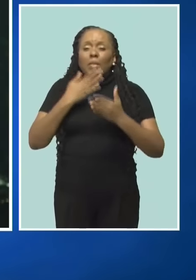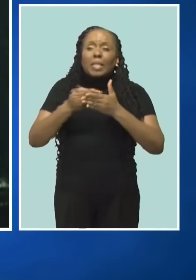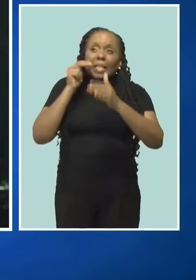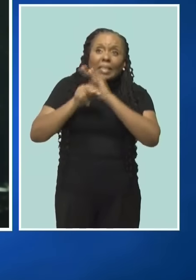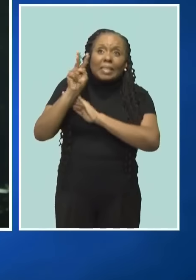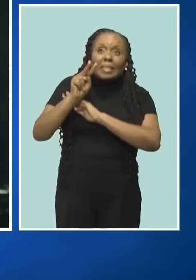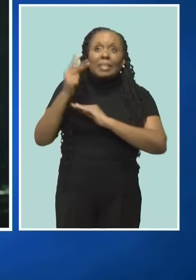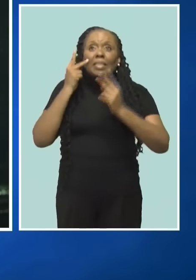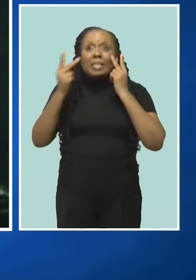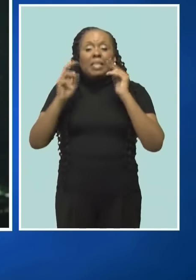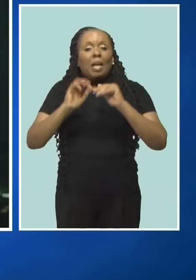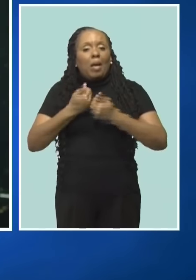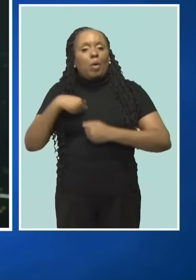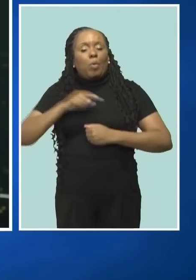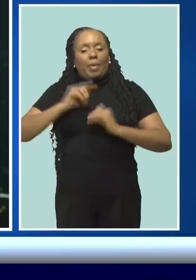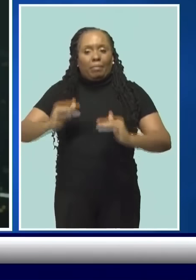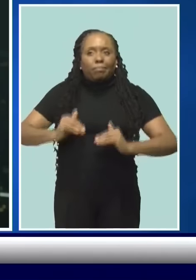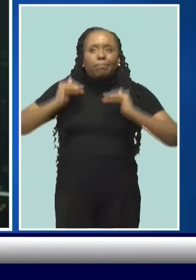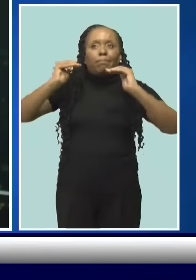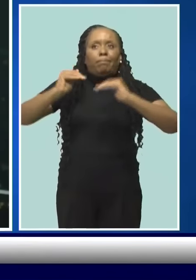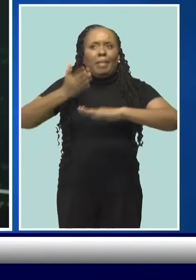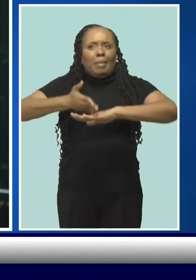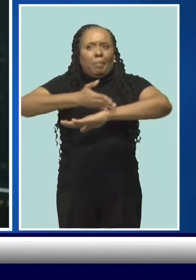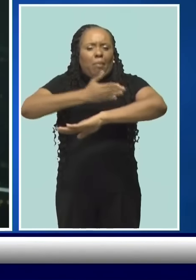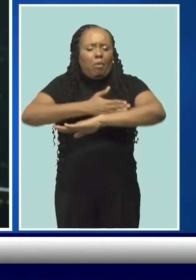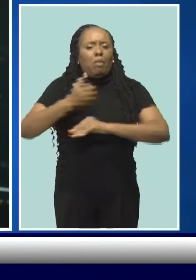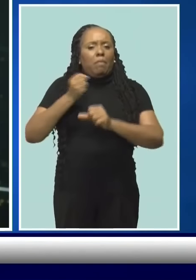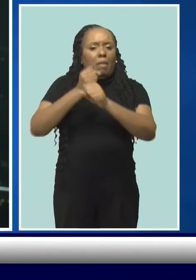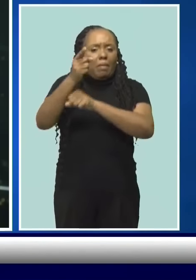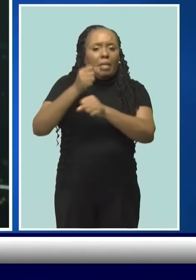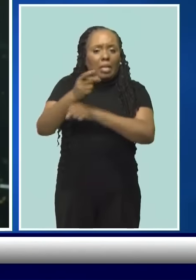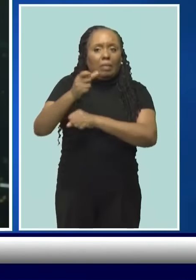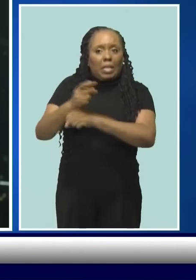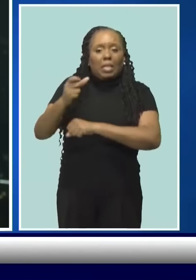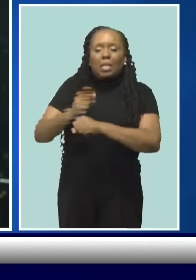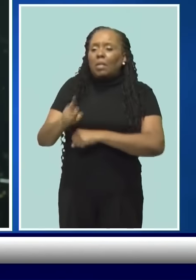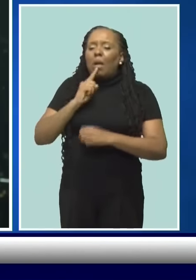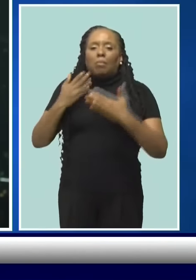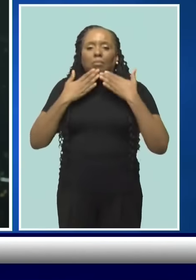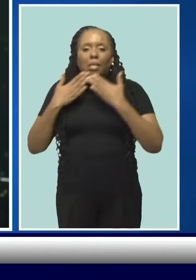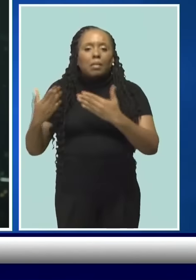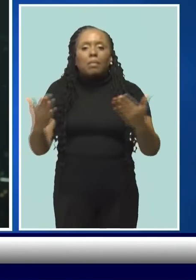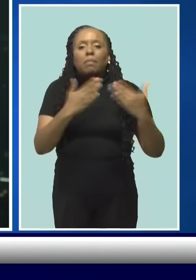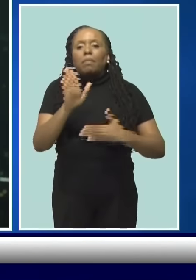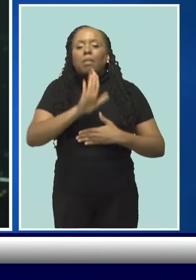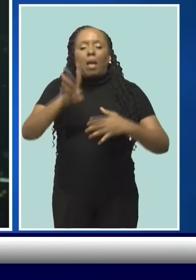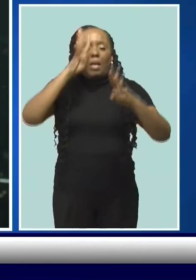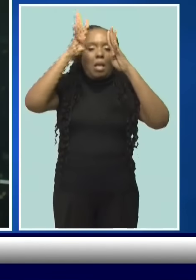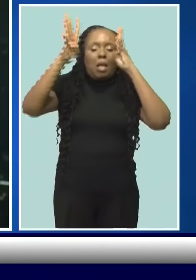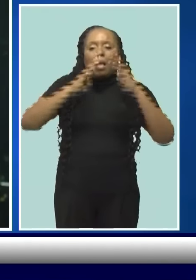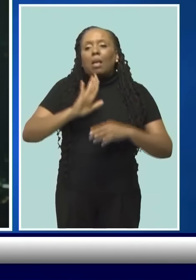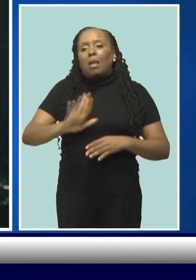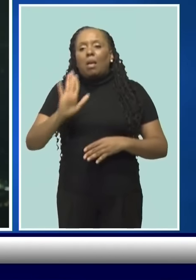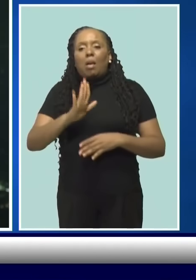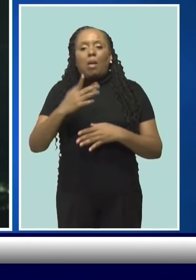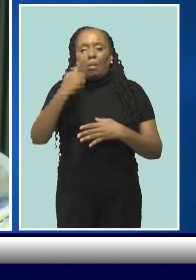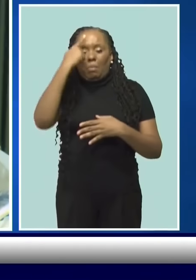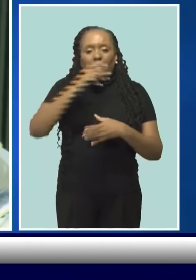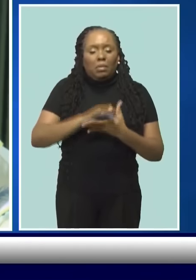to elevate our offerings year after year. And I'm truly grateful for your commitment, your innovation, and your belief in